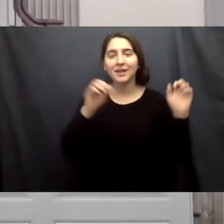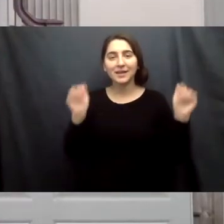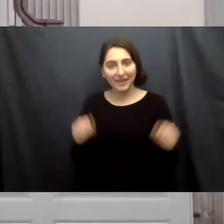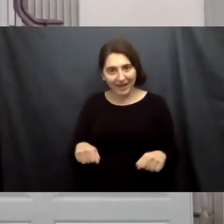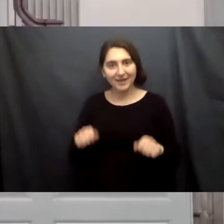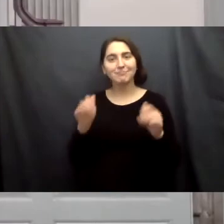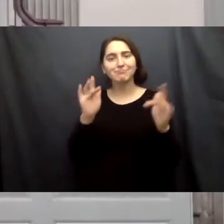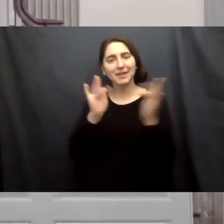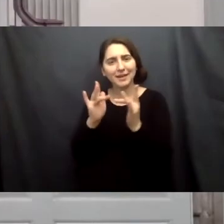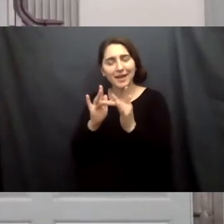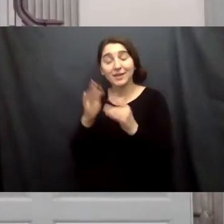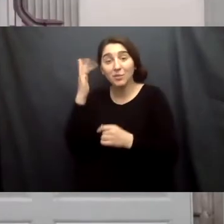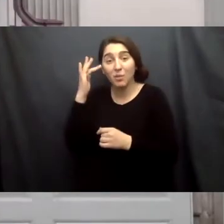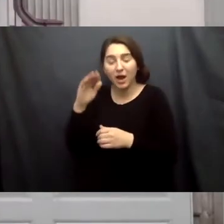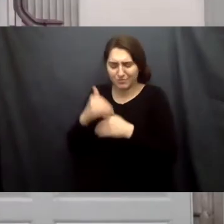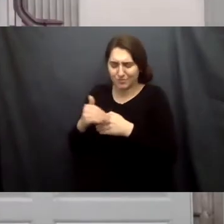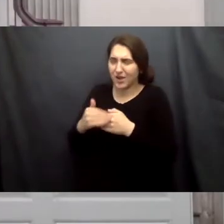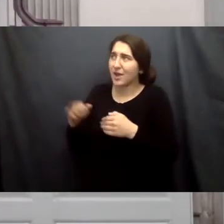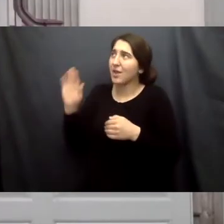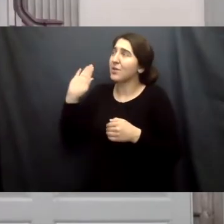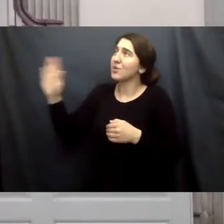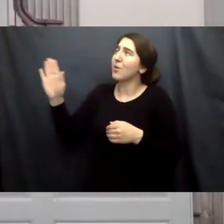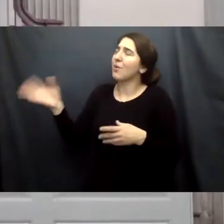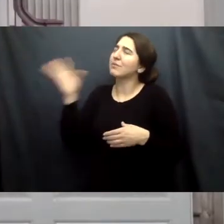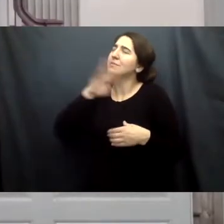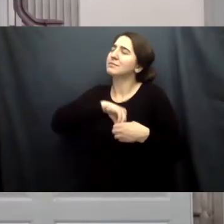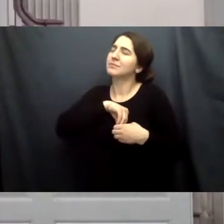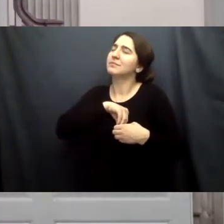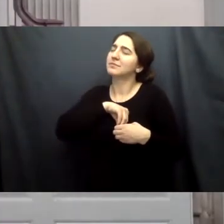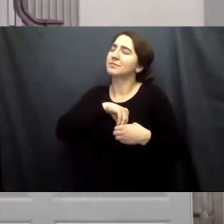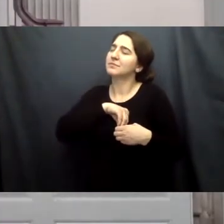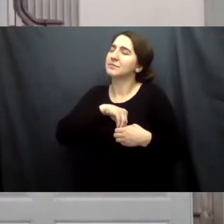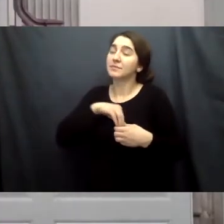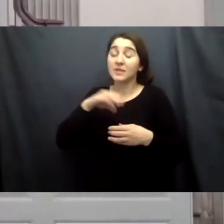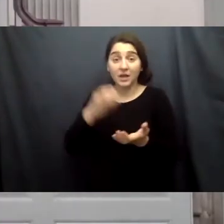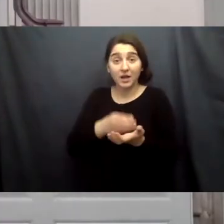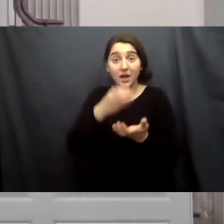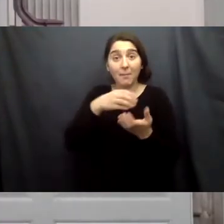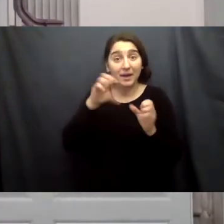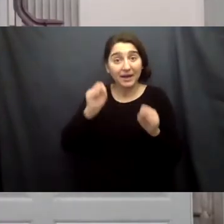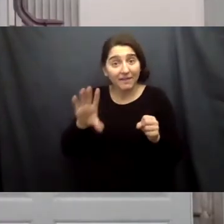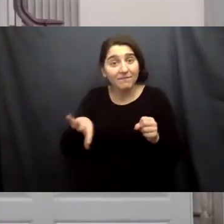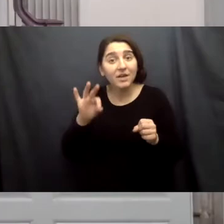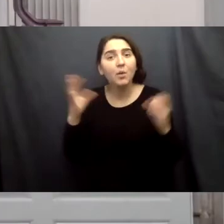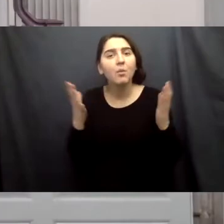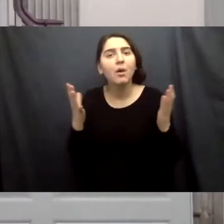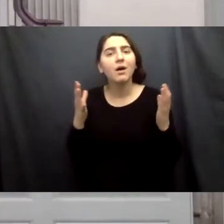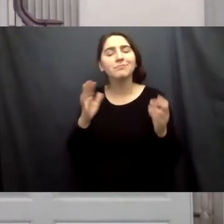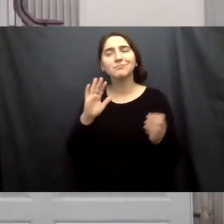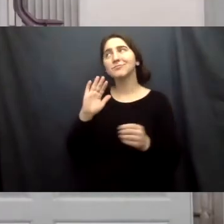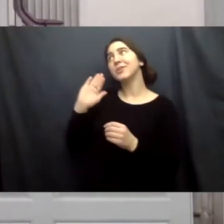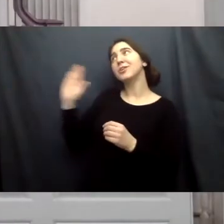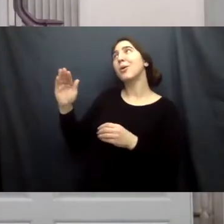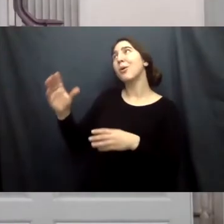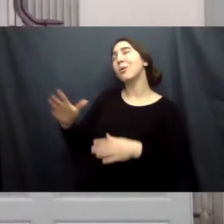bread your wholeness. May we find in this cup your